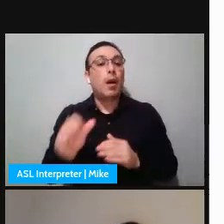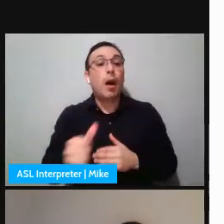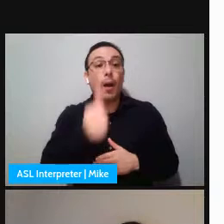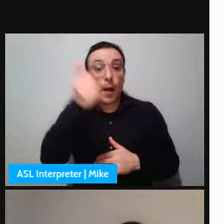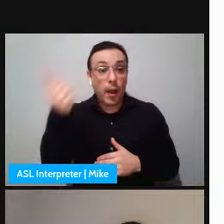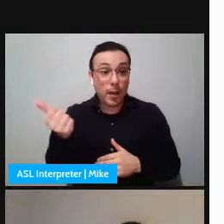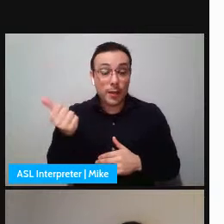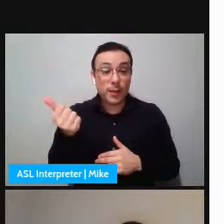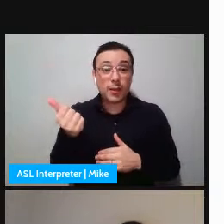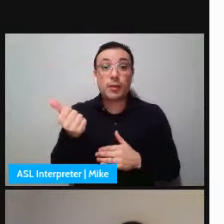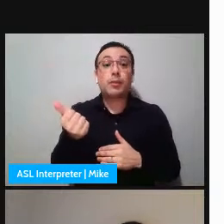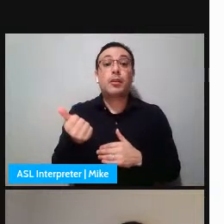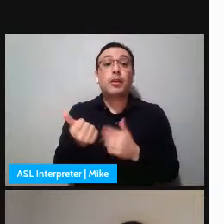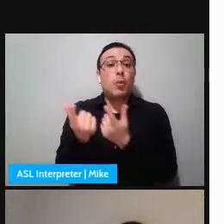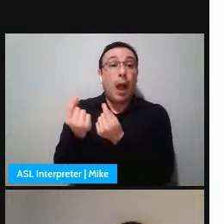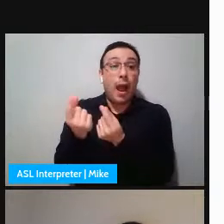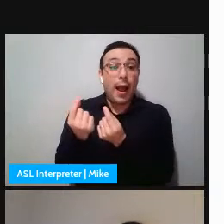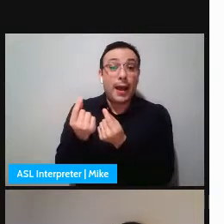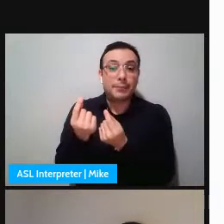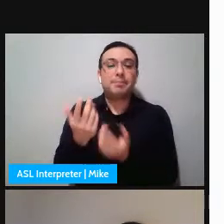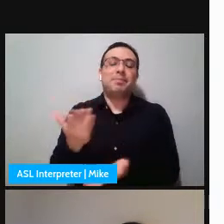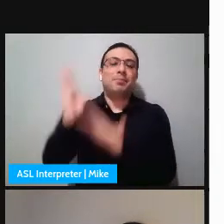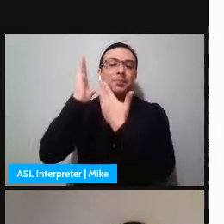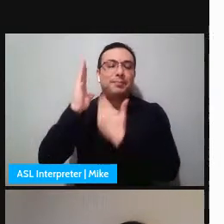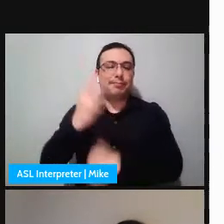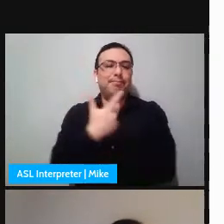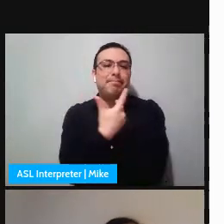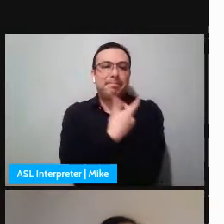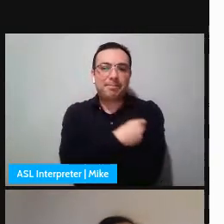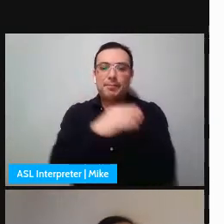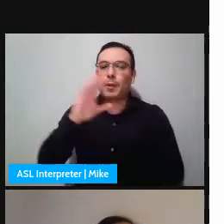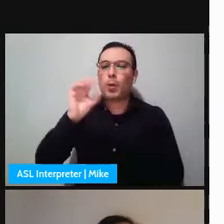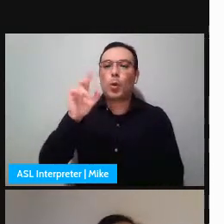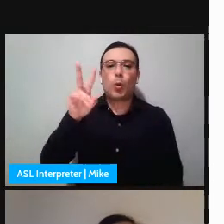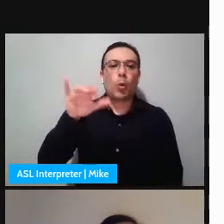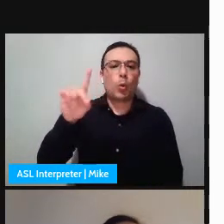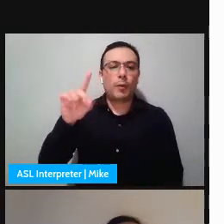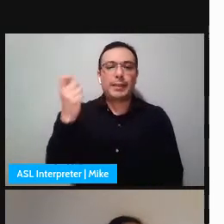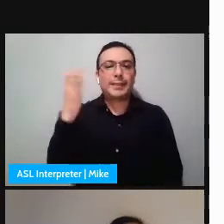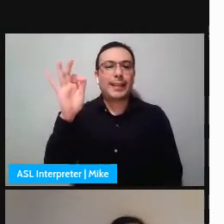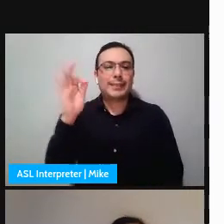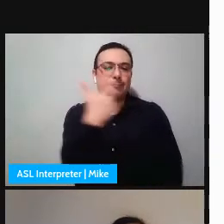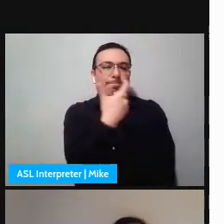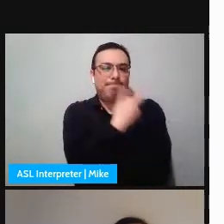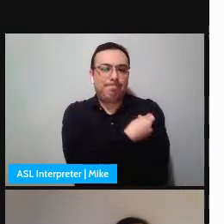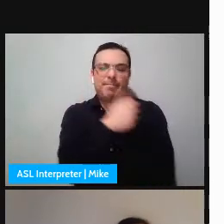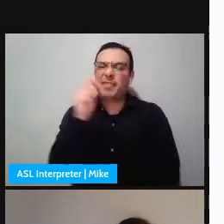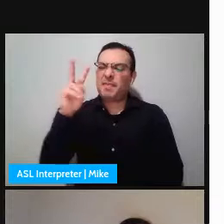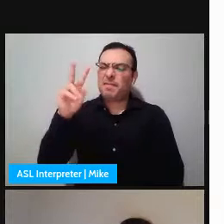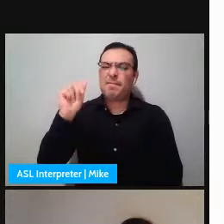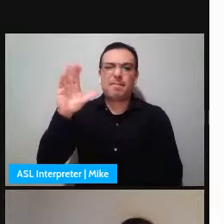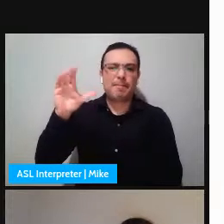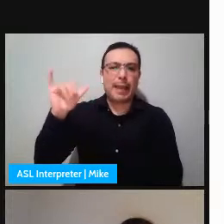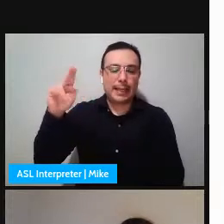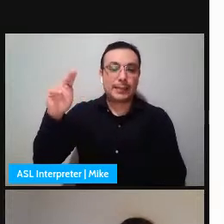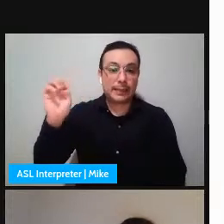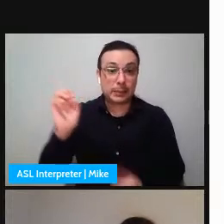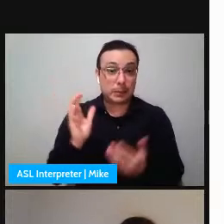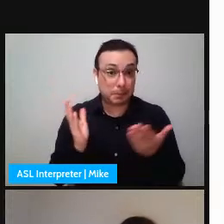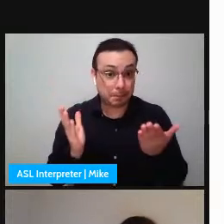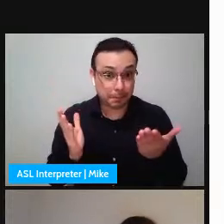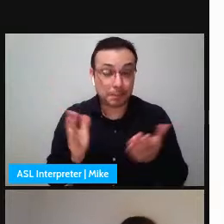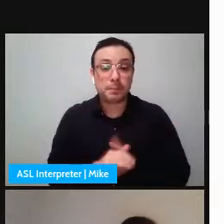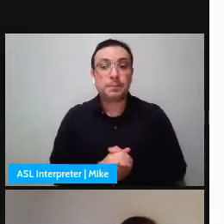where COVID-19 vaccines come into play. So as we think about vaccines and why they're